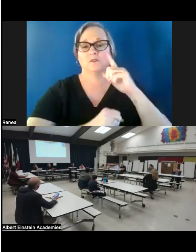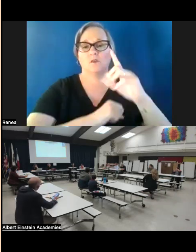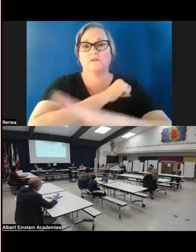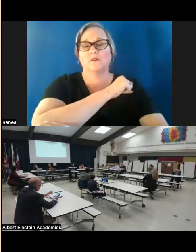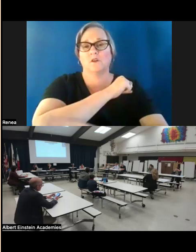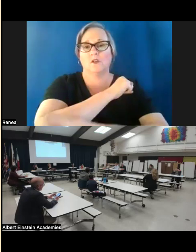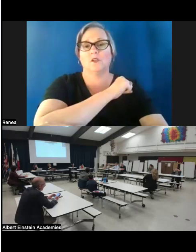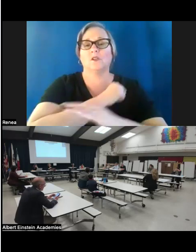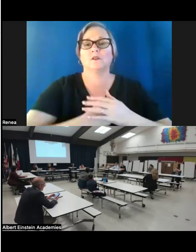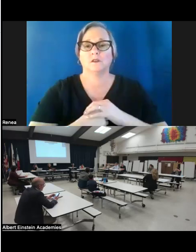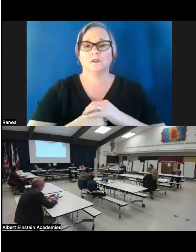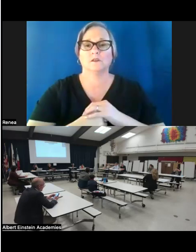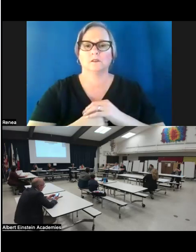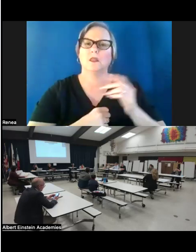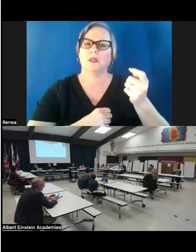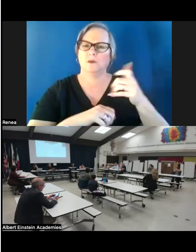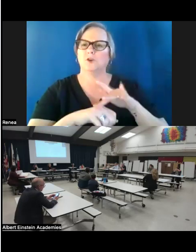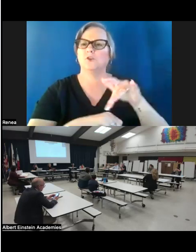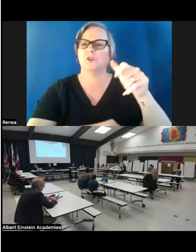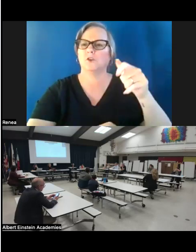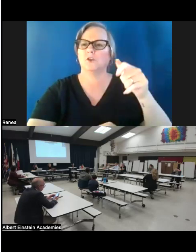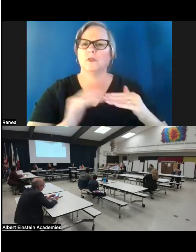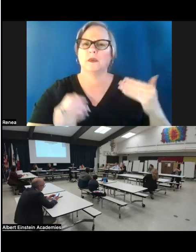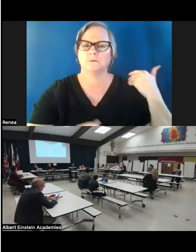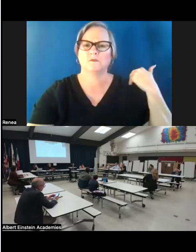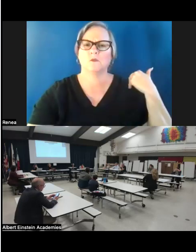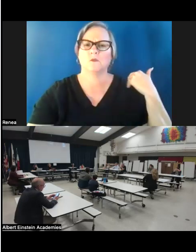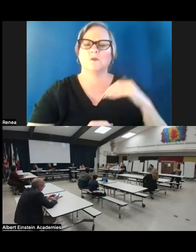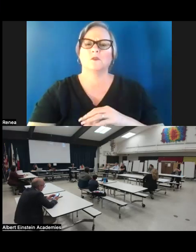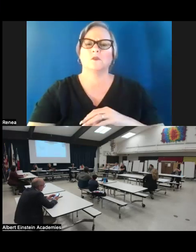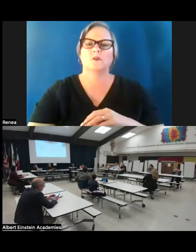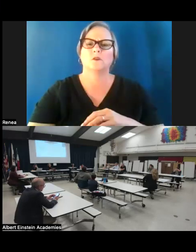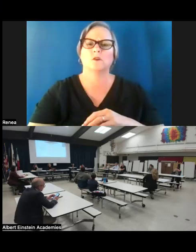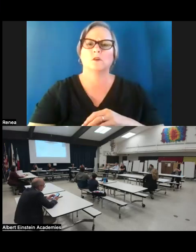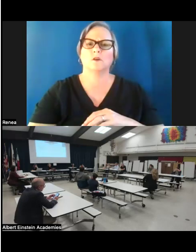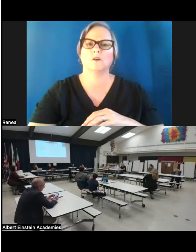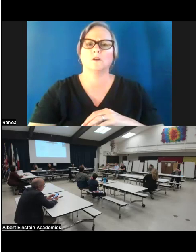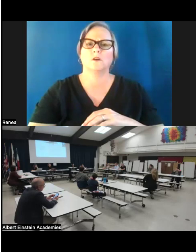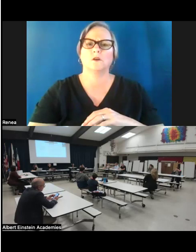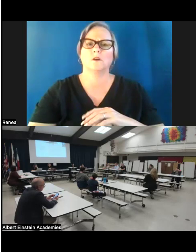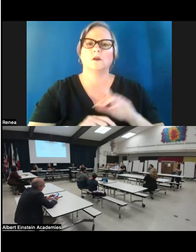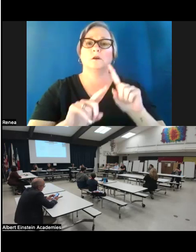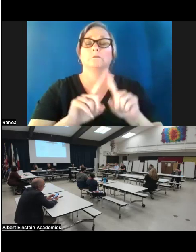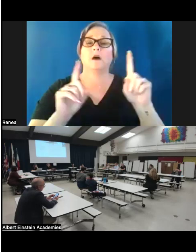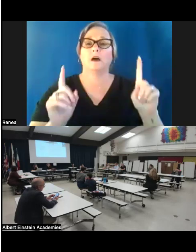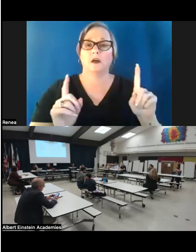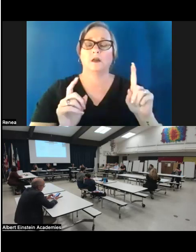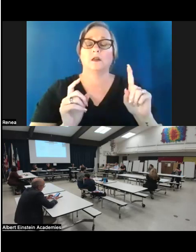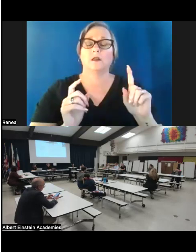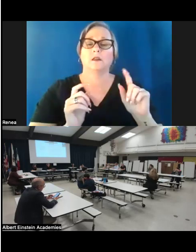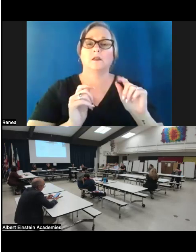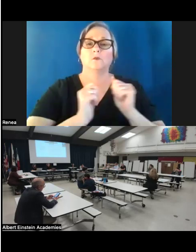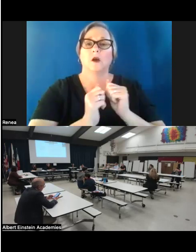in the past, in the spring, but through our work with the county and Patricia